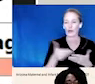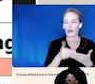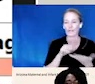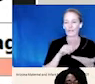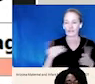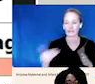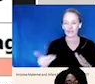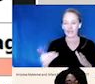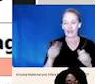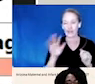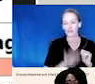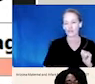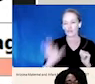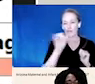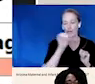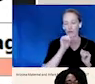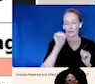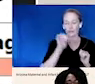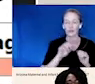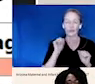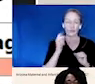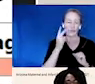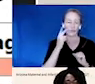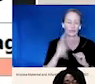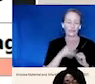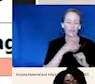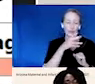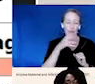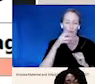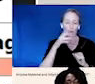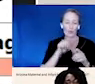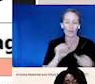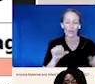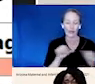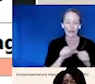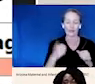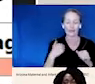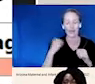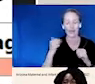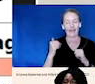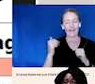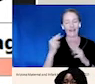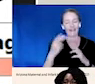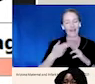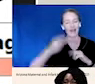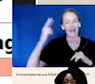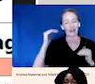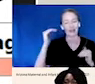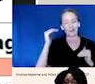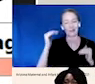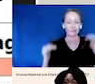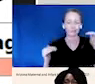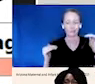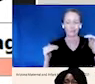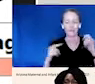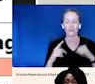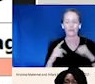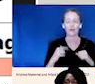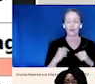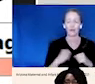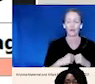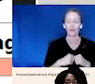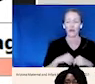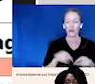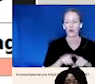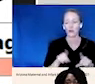can see again, rural Arizonans experience the higher disparity in infant mortality. And with the map, you can see that some of the